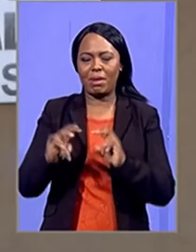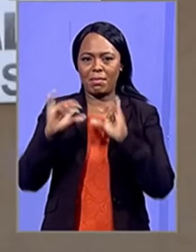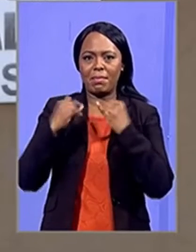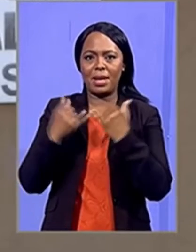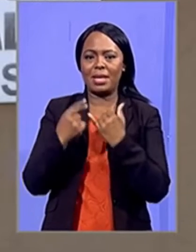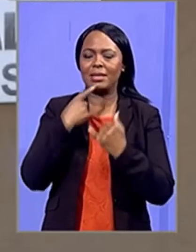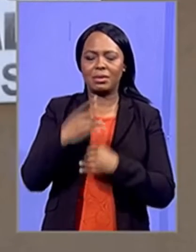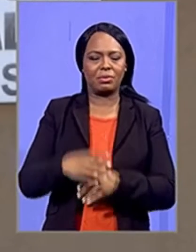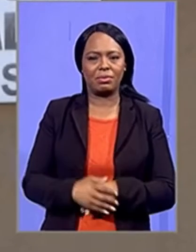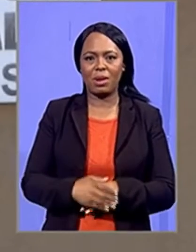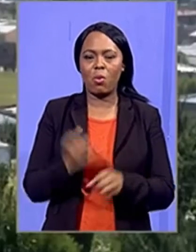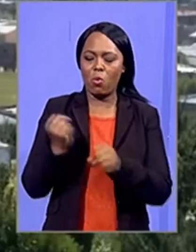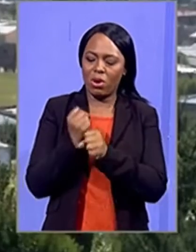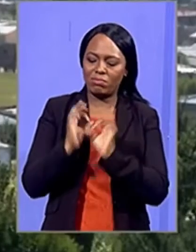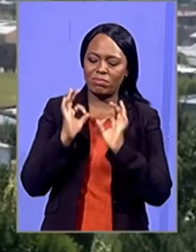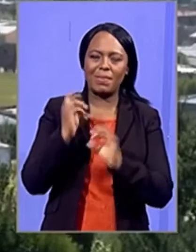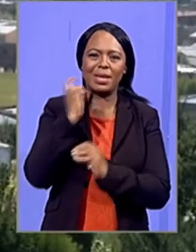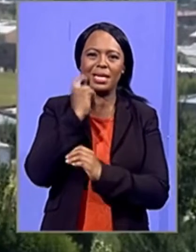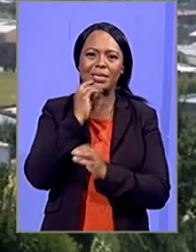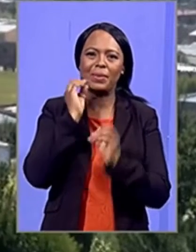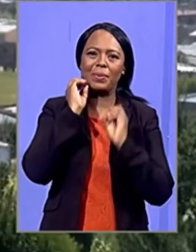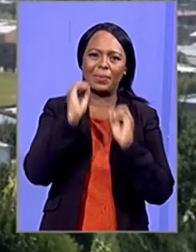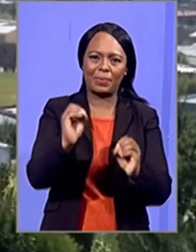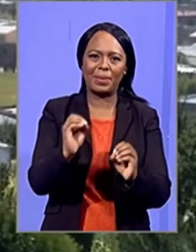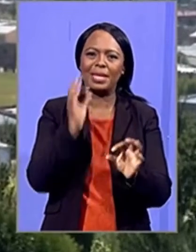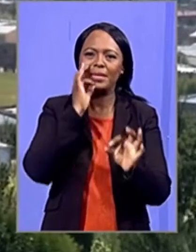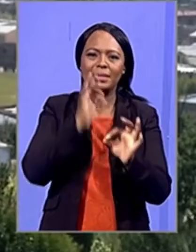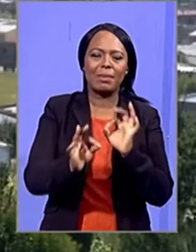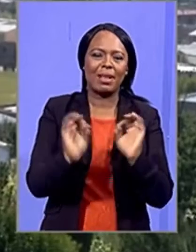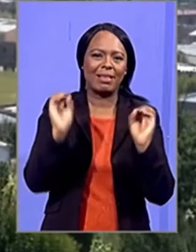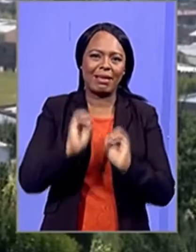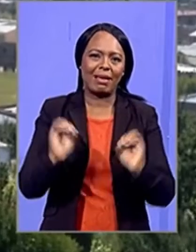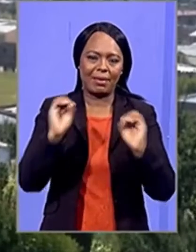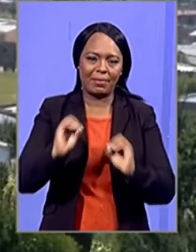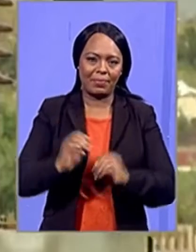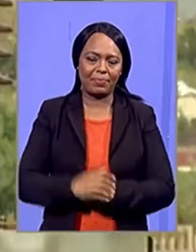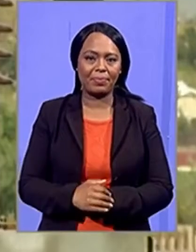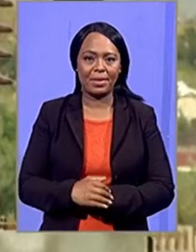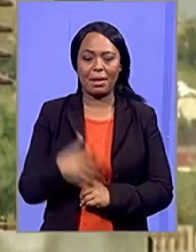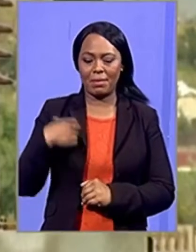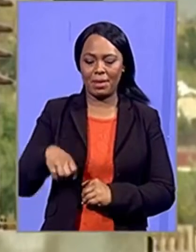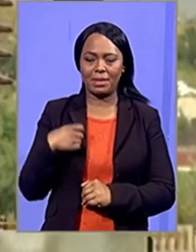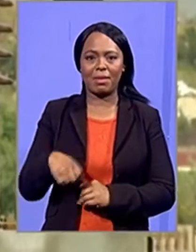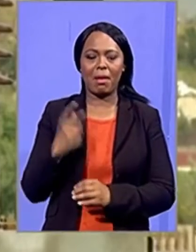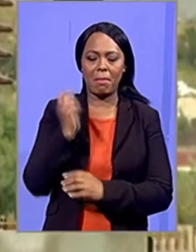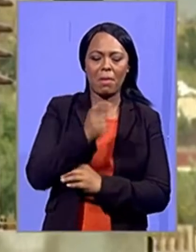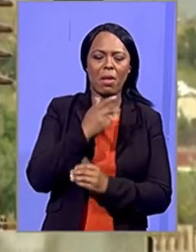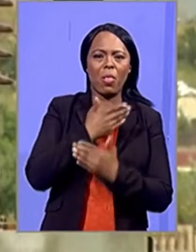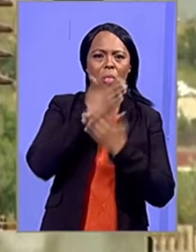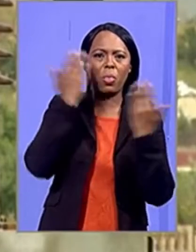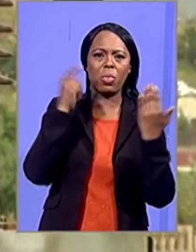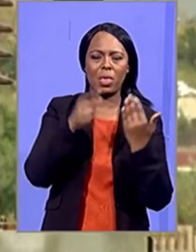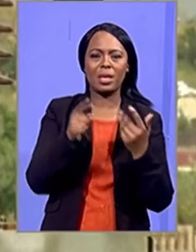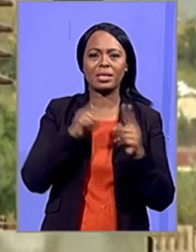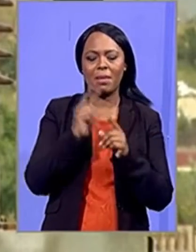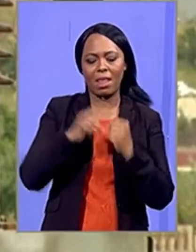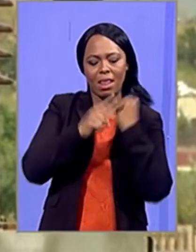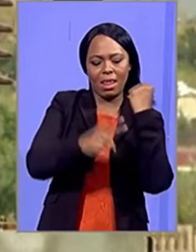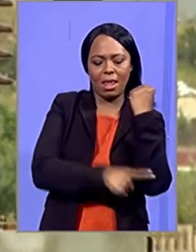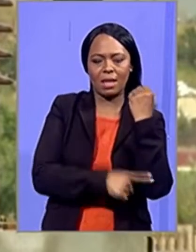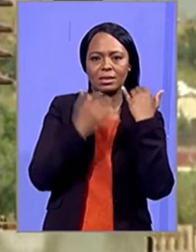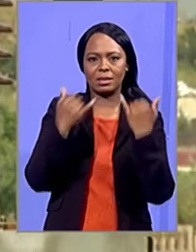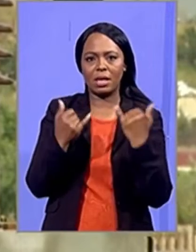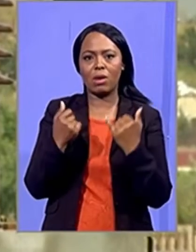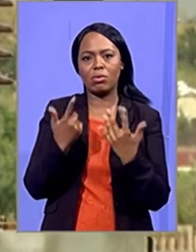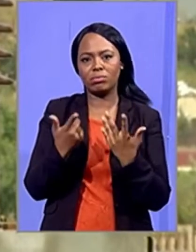ono o na le dingwaga o palelwa ke go laola tlamelo ya motlakase. Ebile o mo kgatong ya bofelo go neela